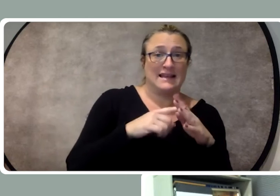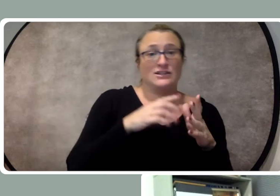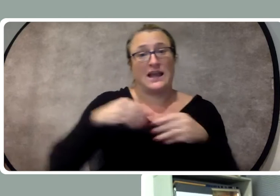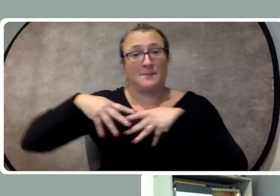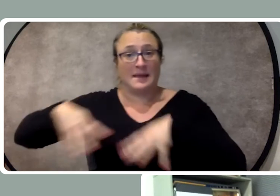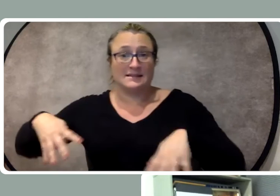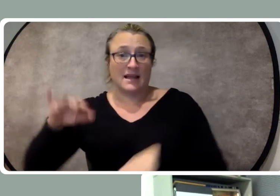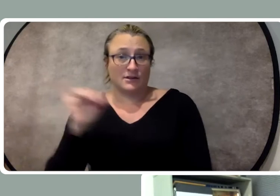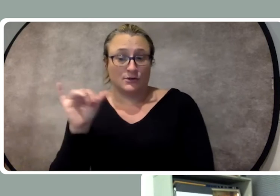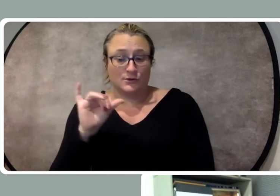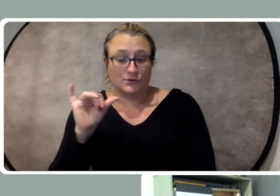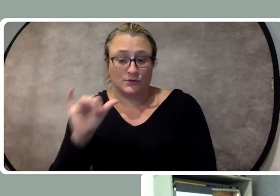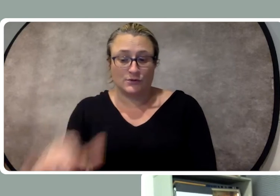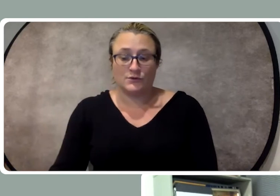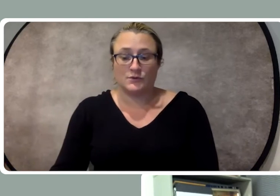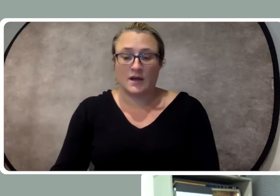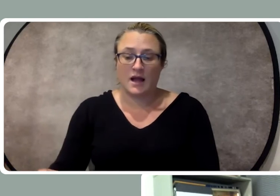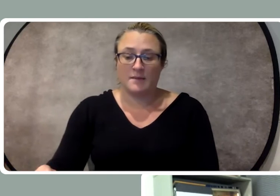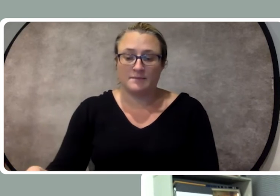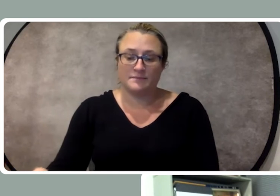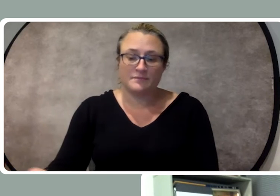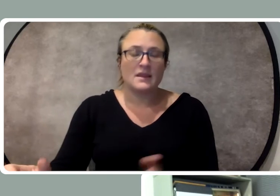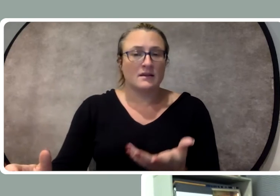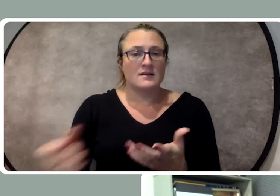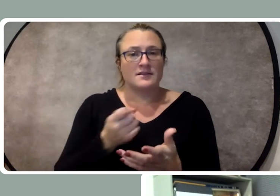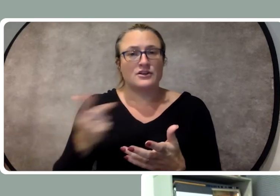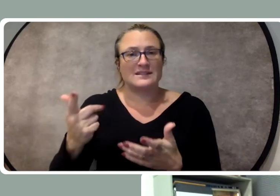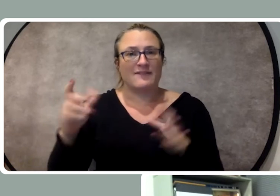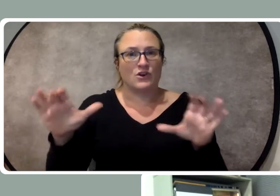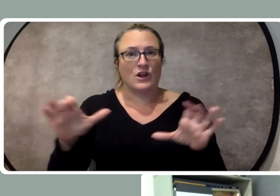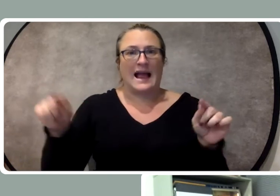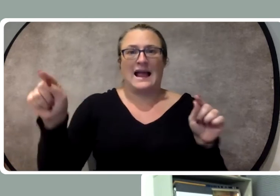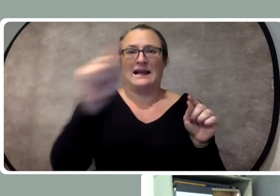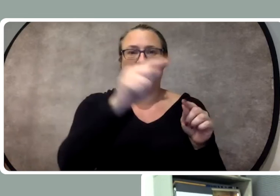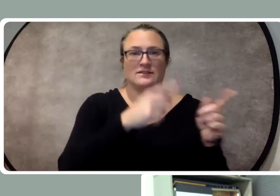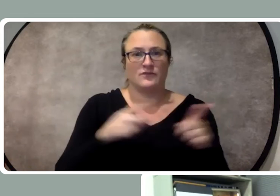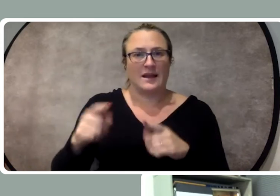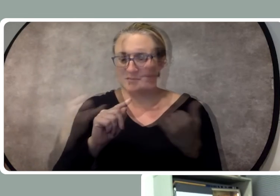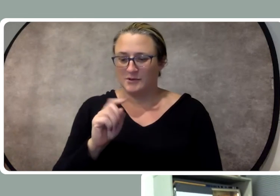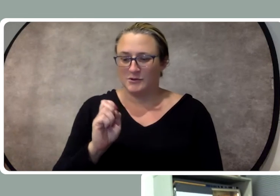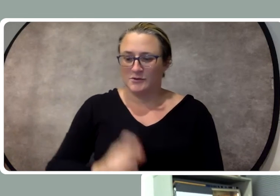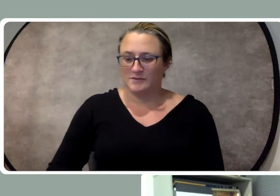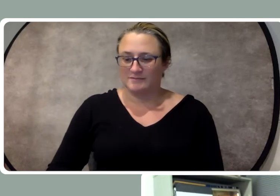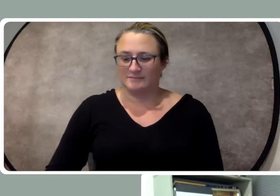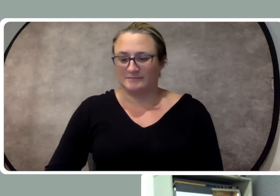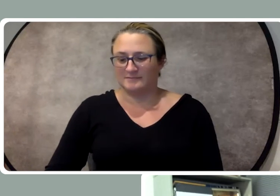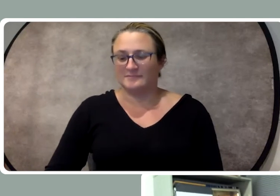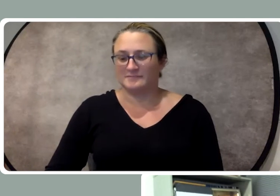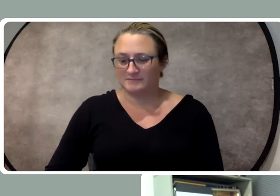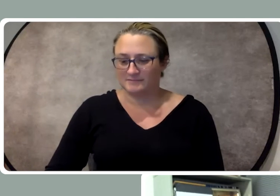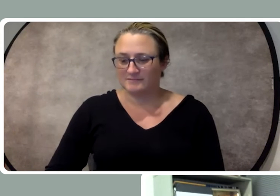disease. And, there's several active that are going around all over the country. Our